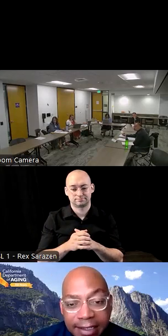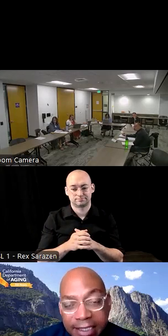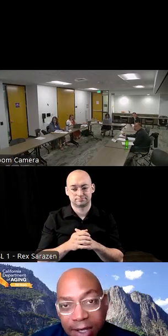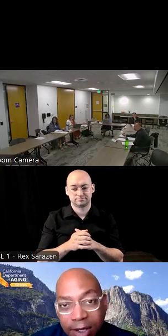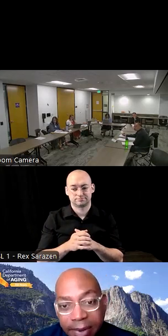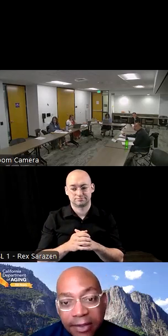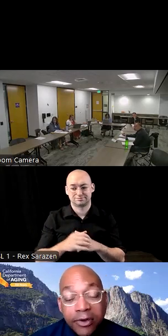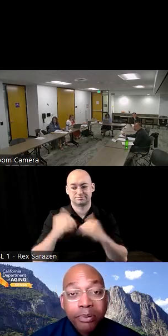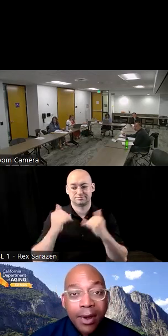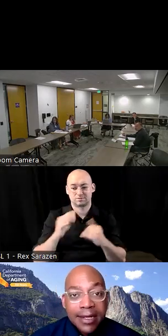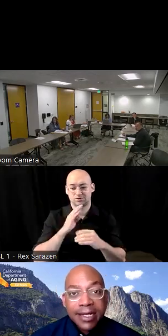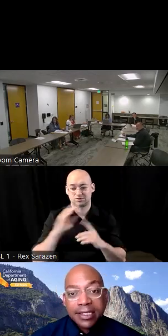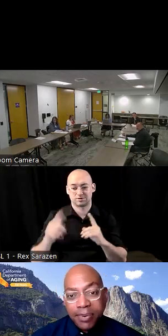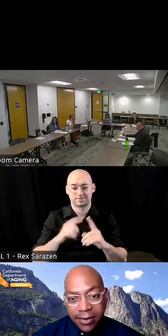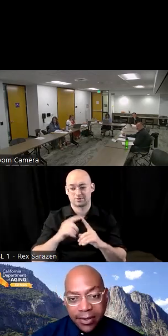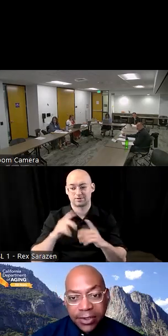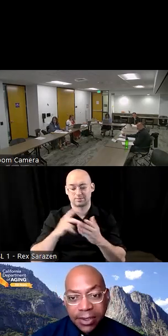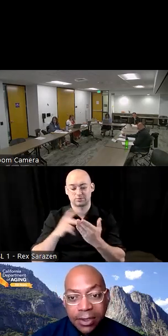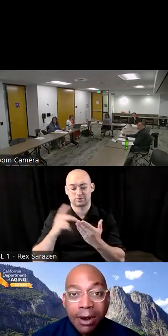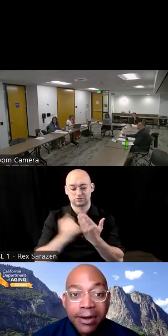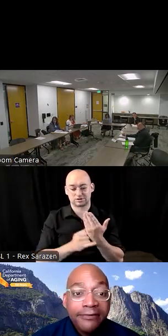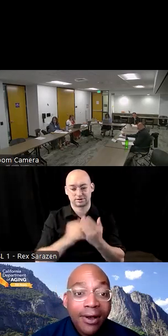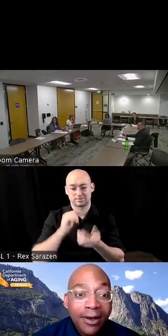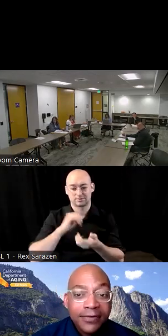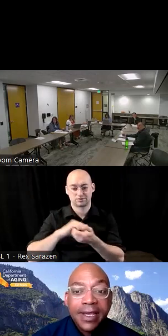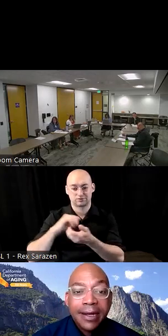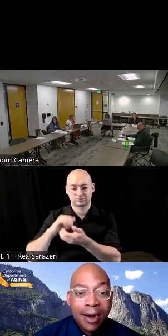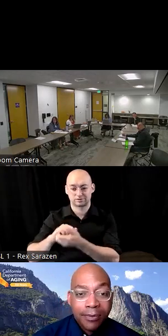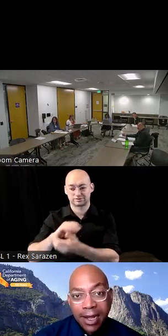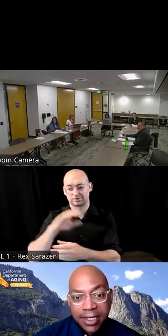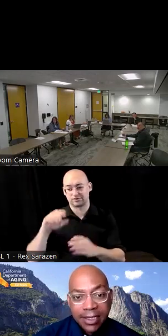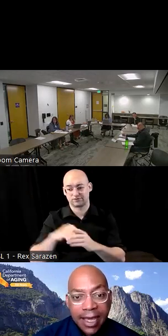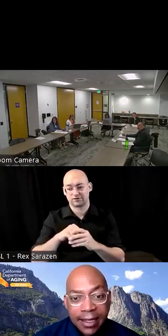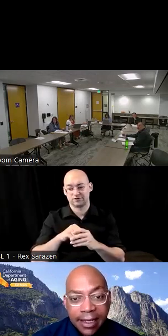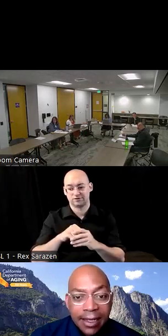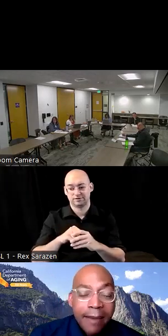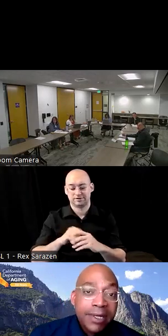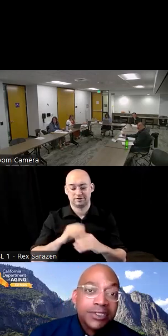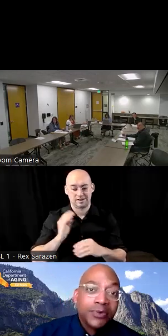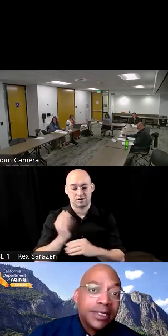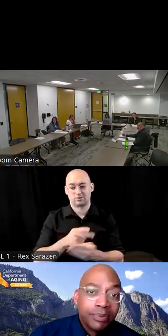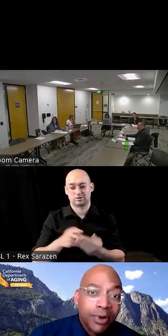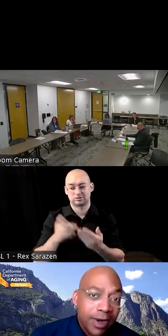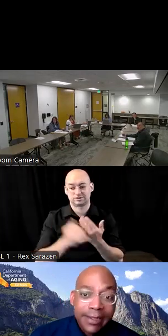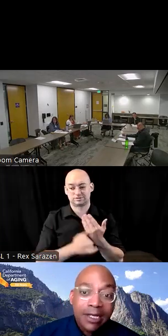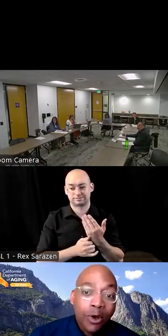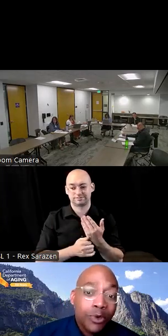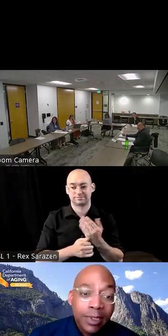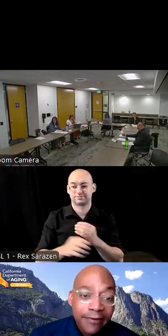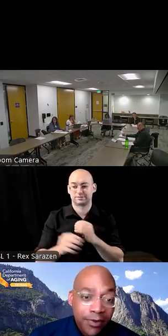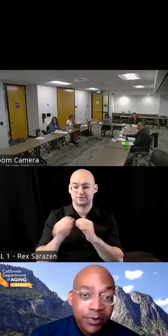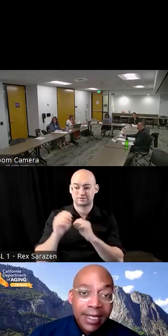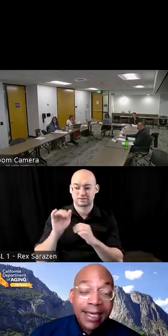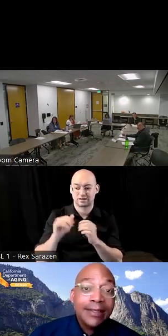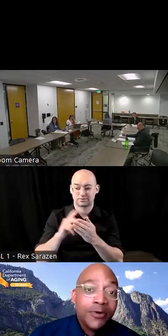Now I'd like to talk about the project partners who are involved in our project and administering the program at the